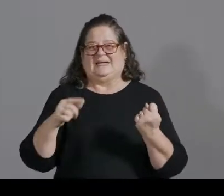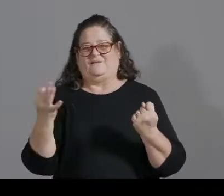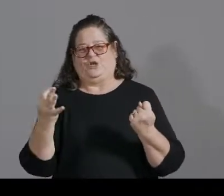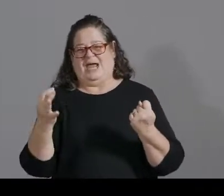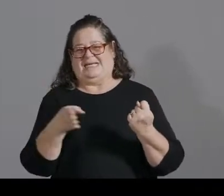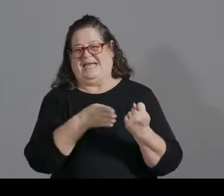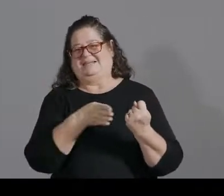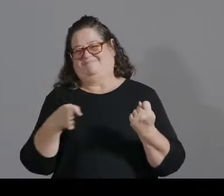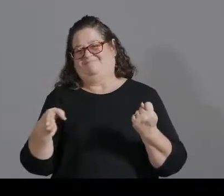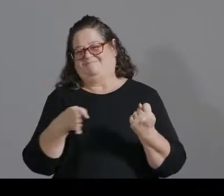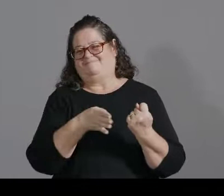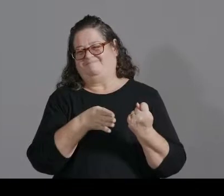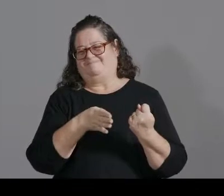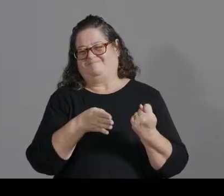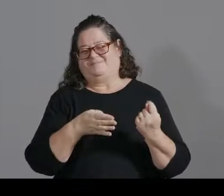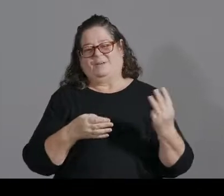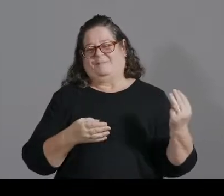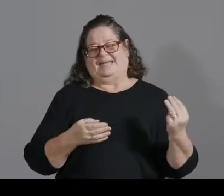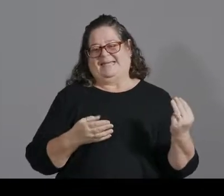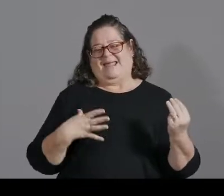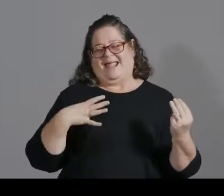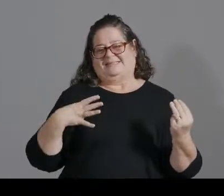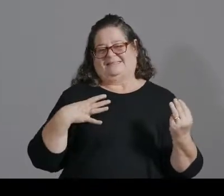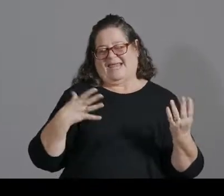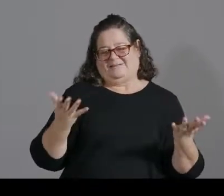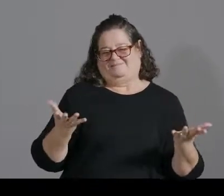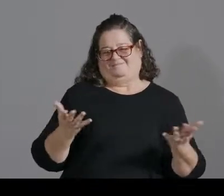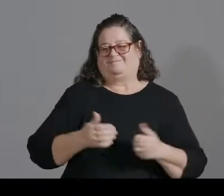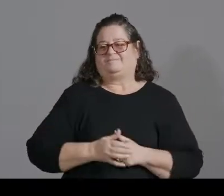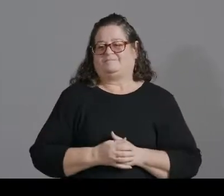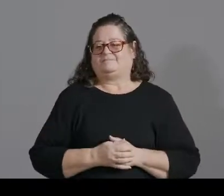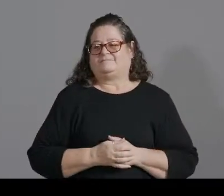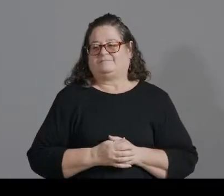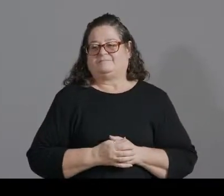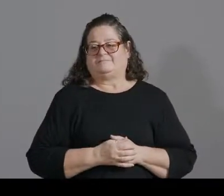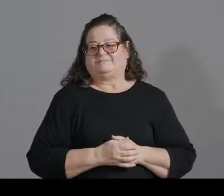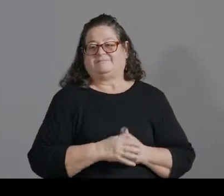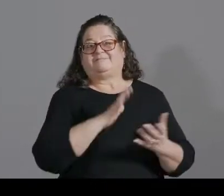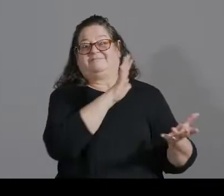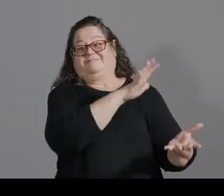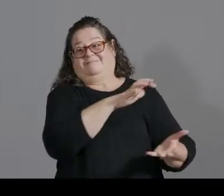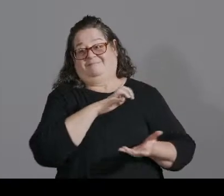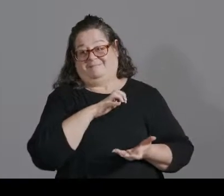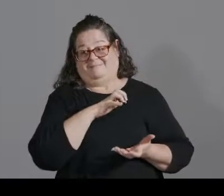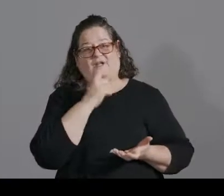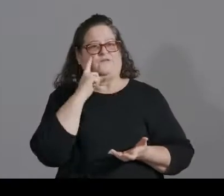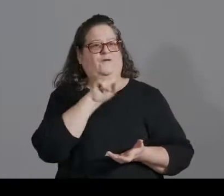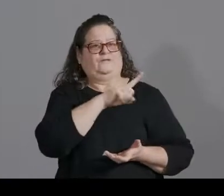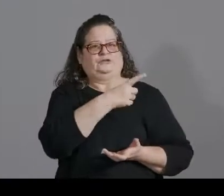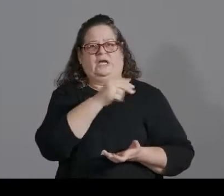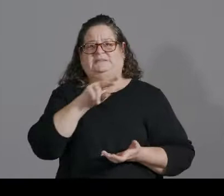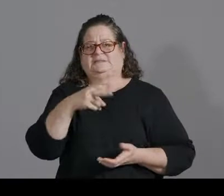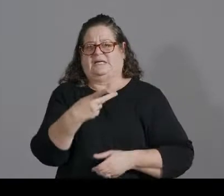again, these are both first and second doses. Next slide.